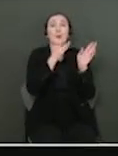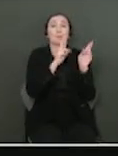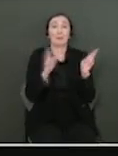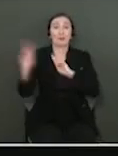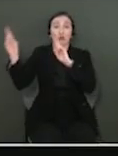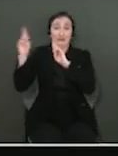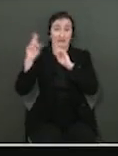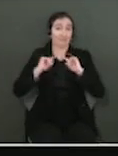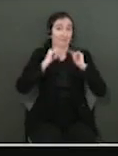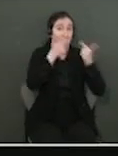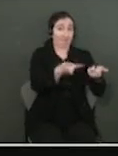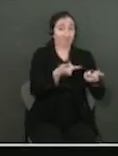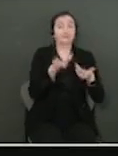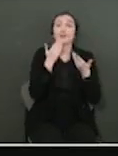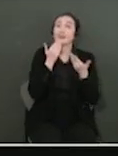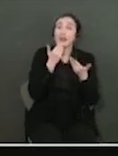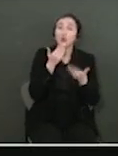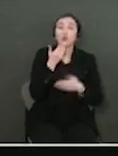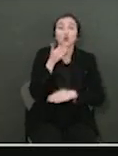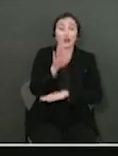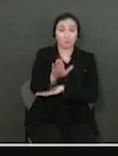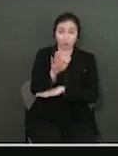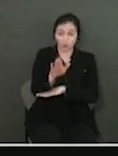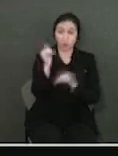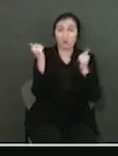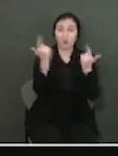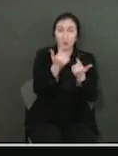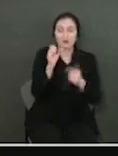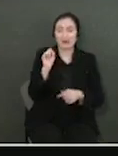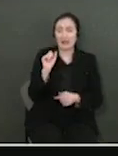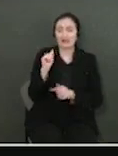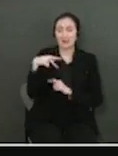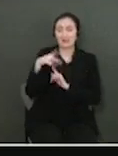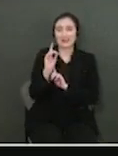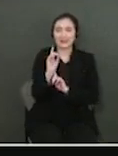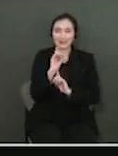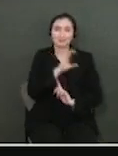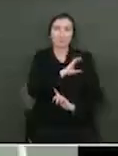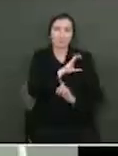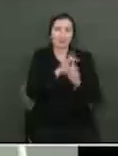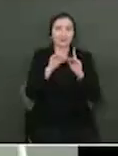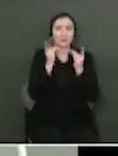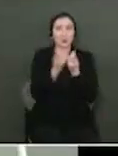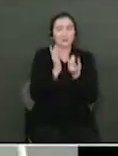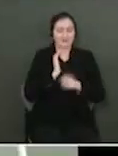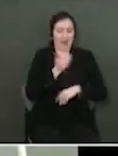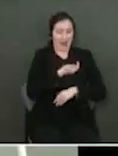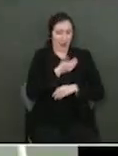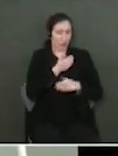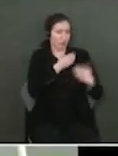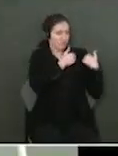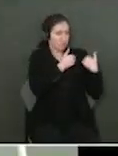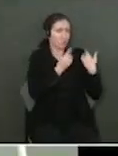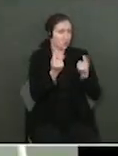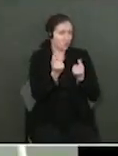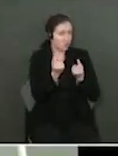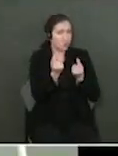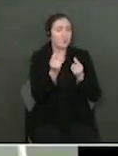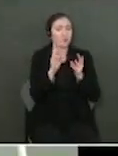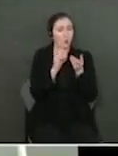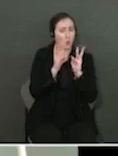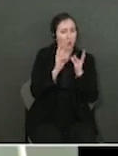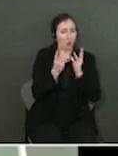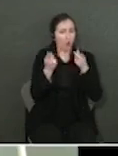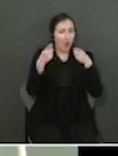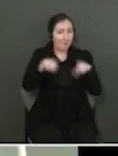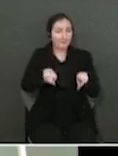Thank you, Eric. Good afternoon, everyone. So SAPD's primary role in these weather events is watching